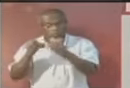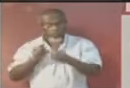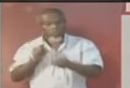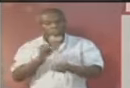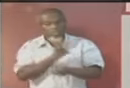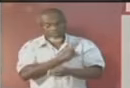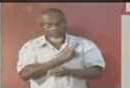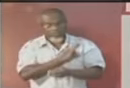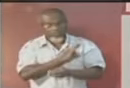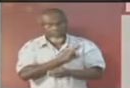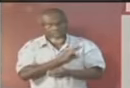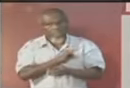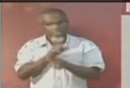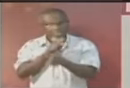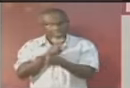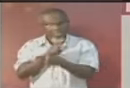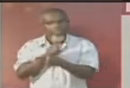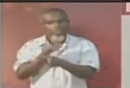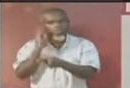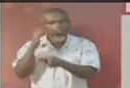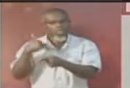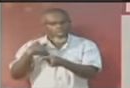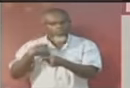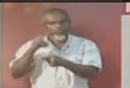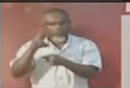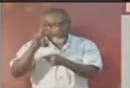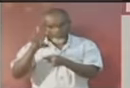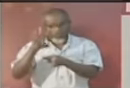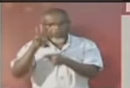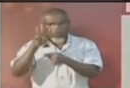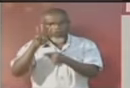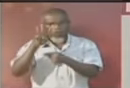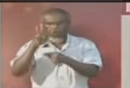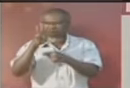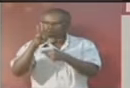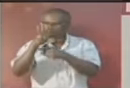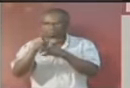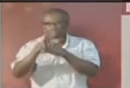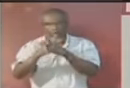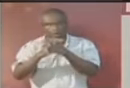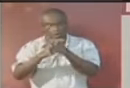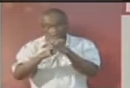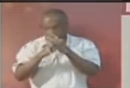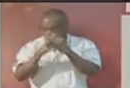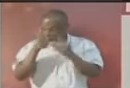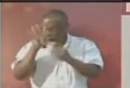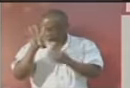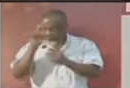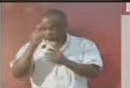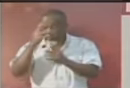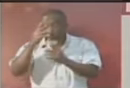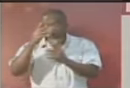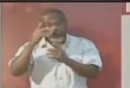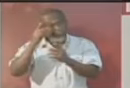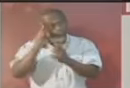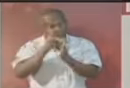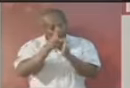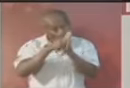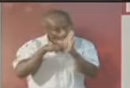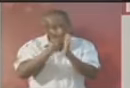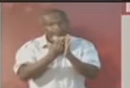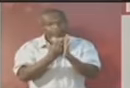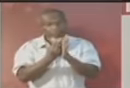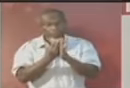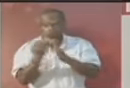doing a 24-hour service to replace the services that would have gone down prior. In addition, early next week, they will